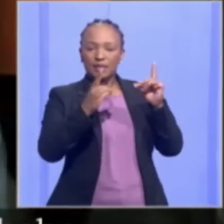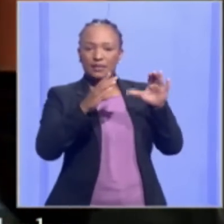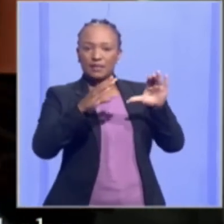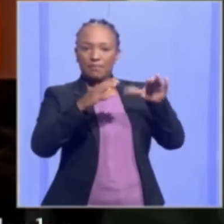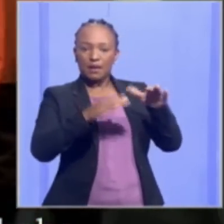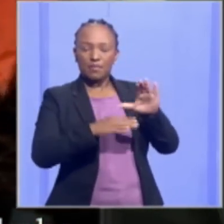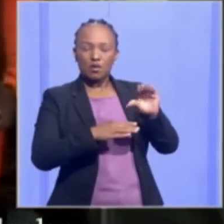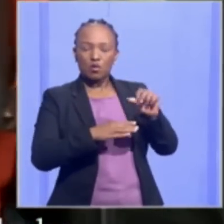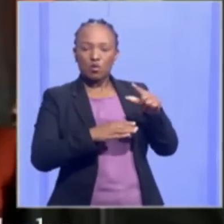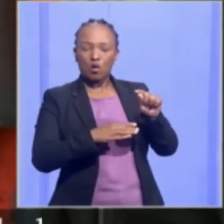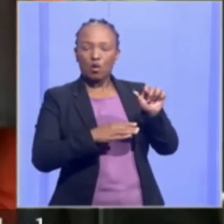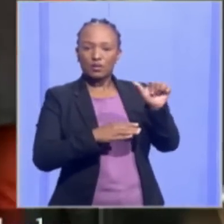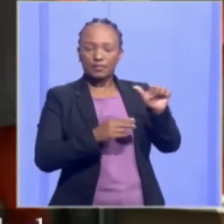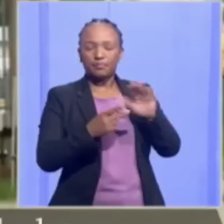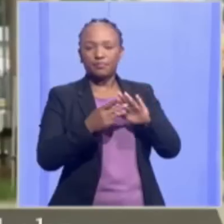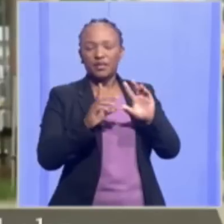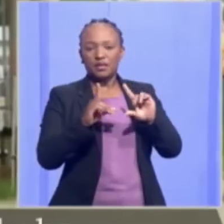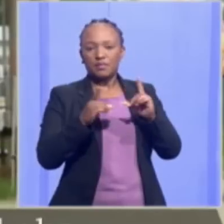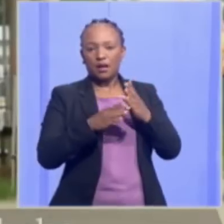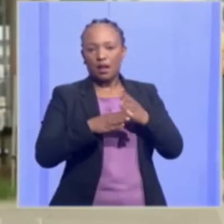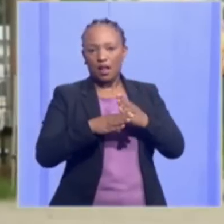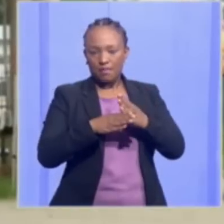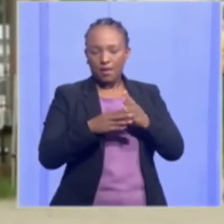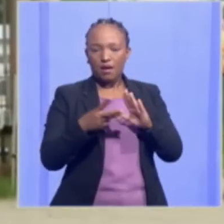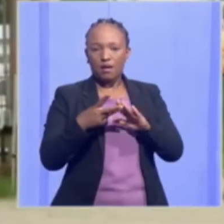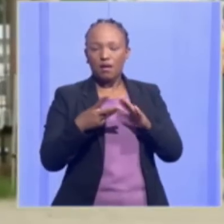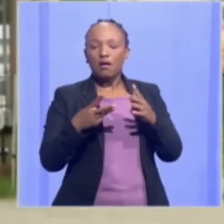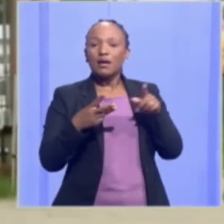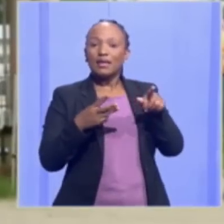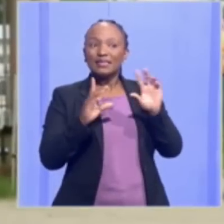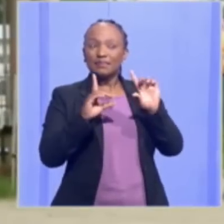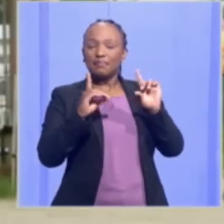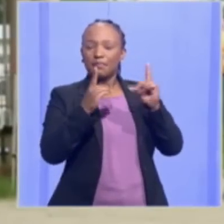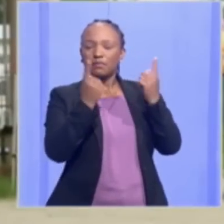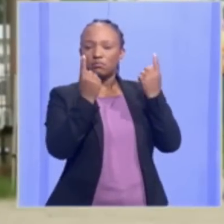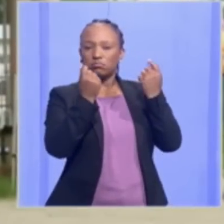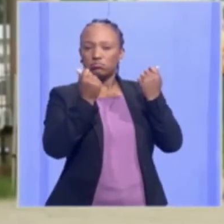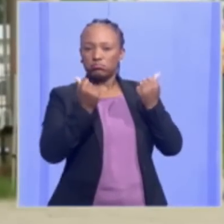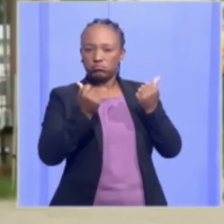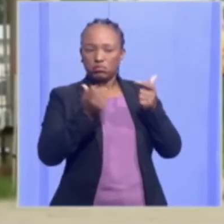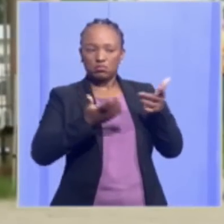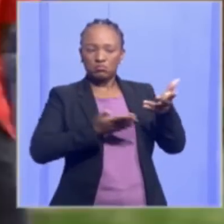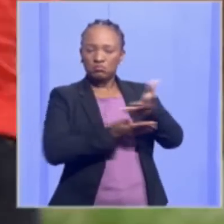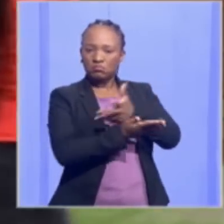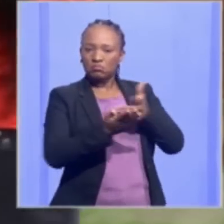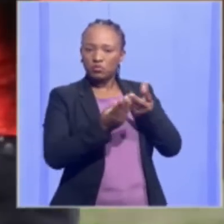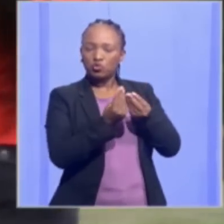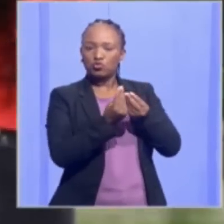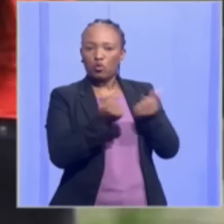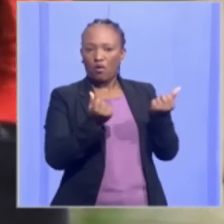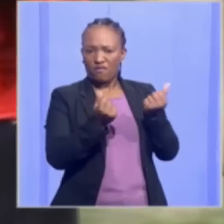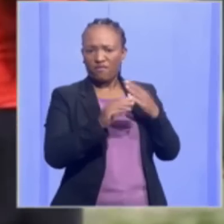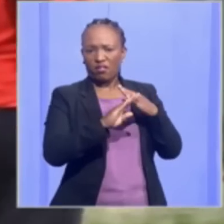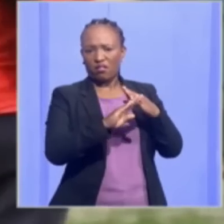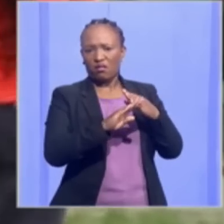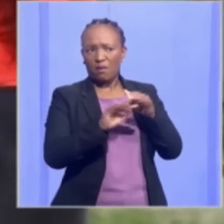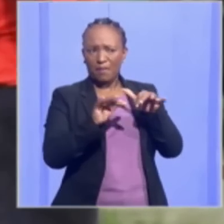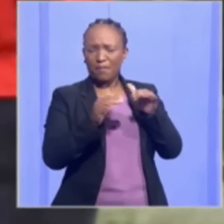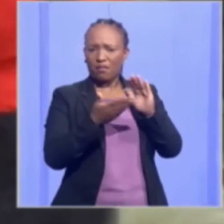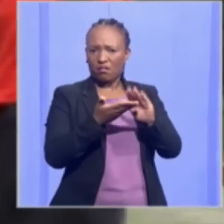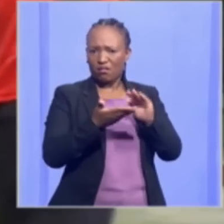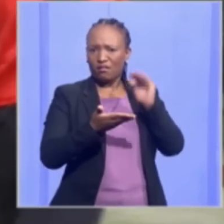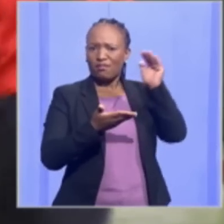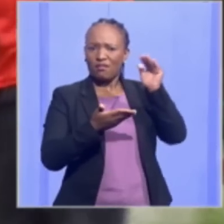la mesebetsi ya setjhaba le lefapha la matlotlo ho fumana ditharollo tsa ho leka ho qoba palo e phahameng